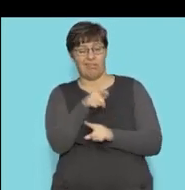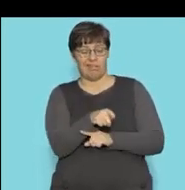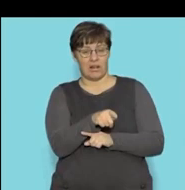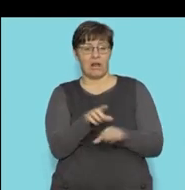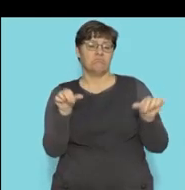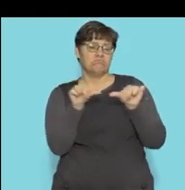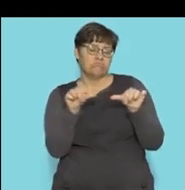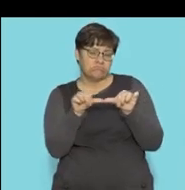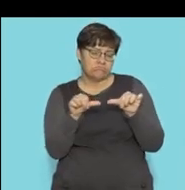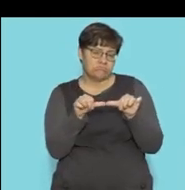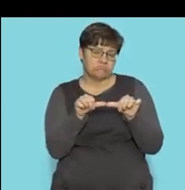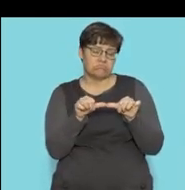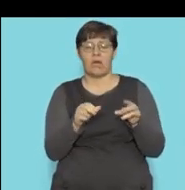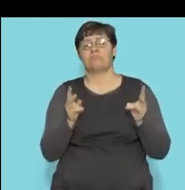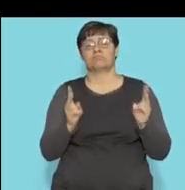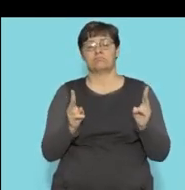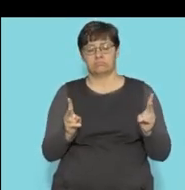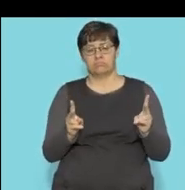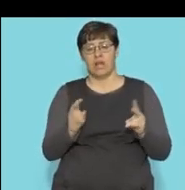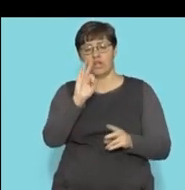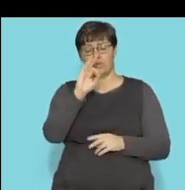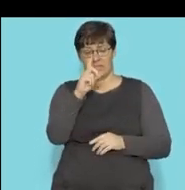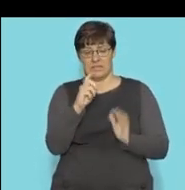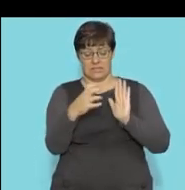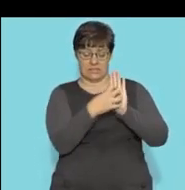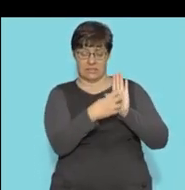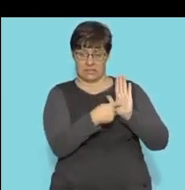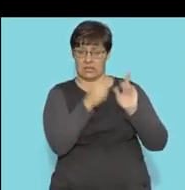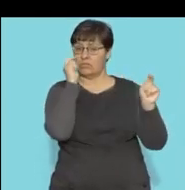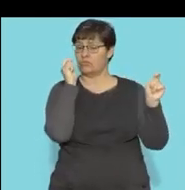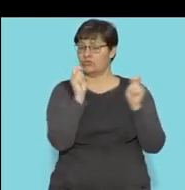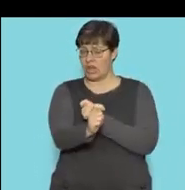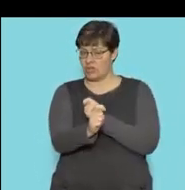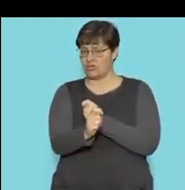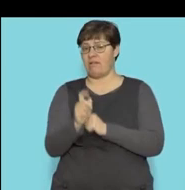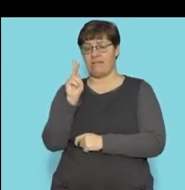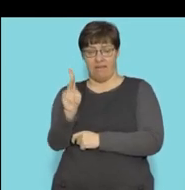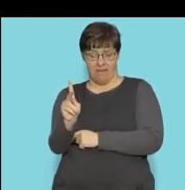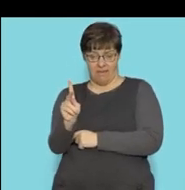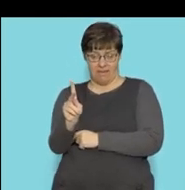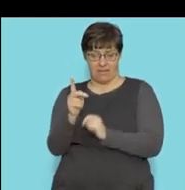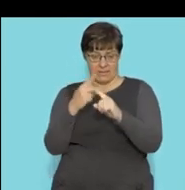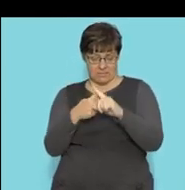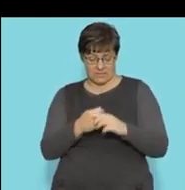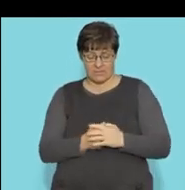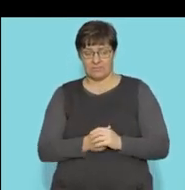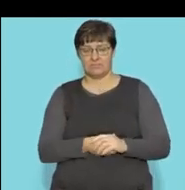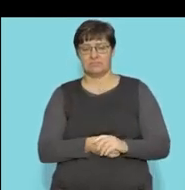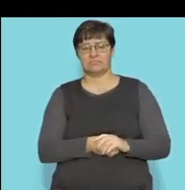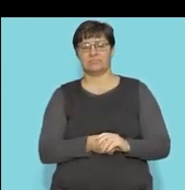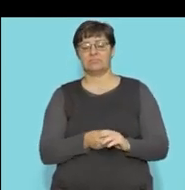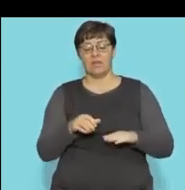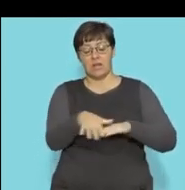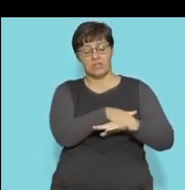the dimensions of a regular polyhedron are changed by a factor of K, then